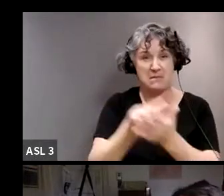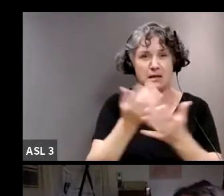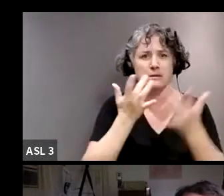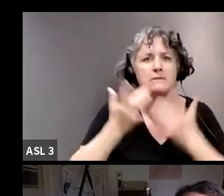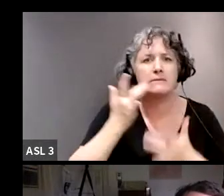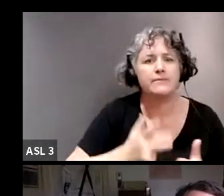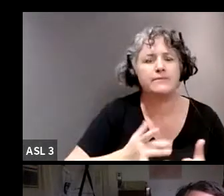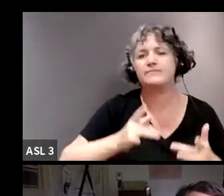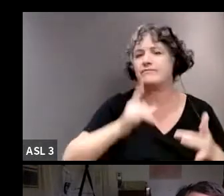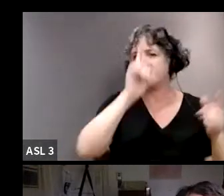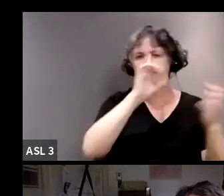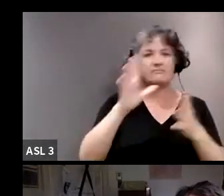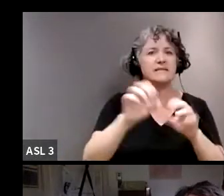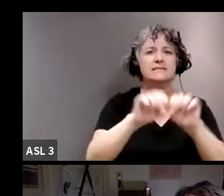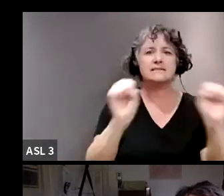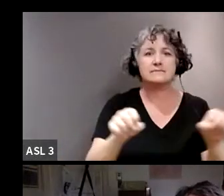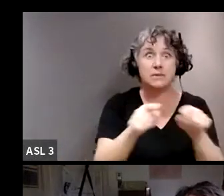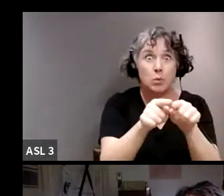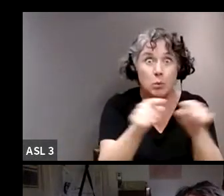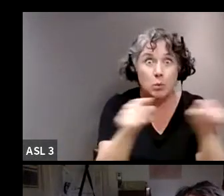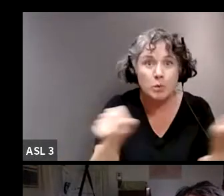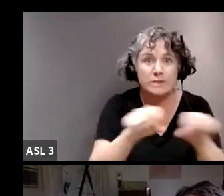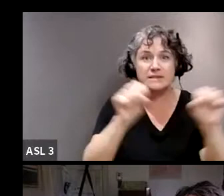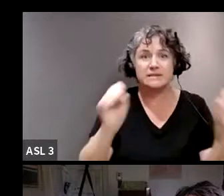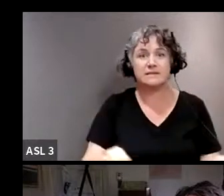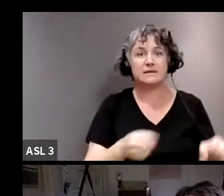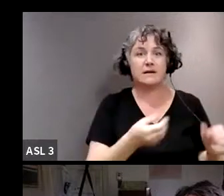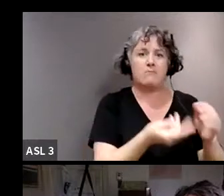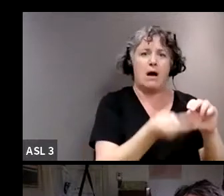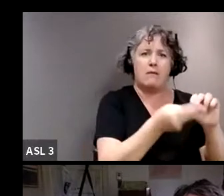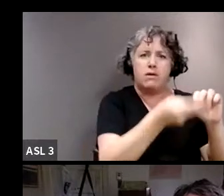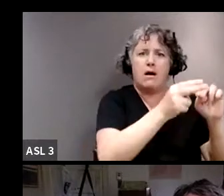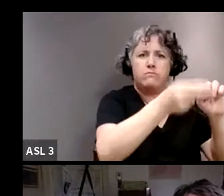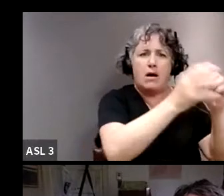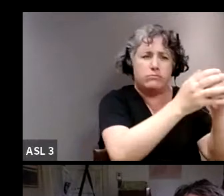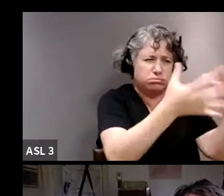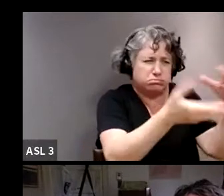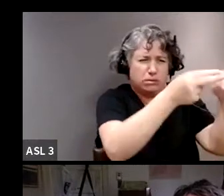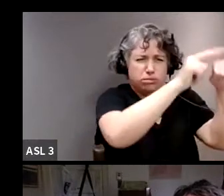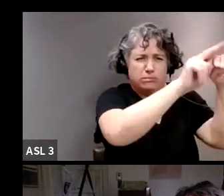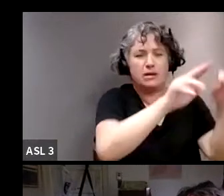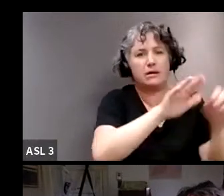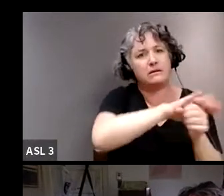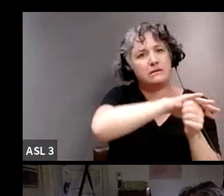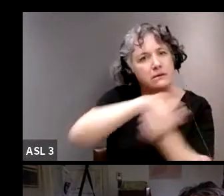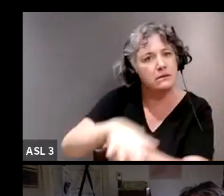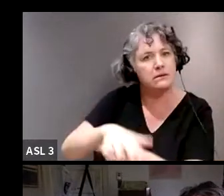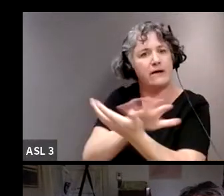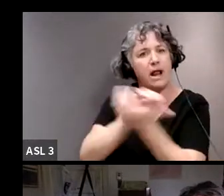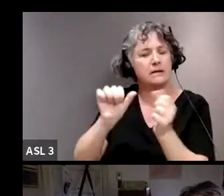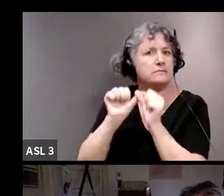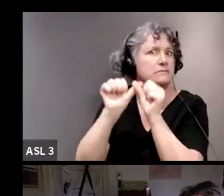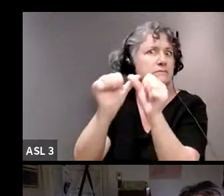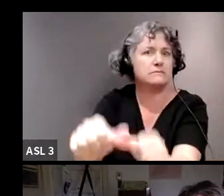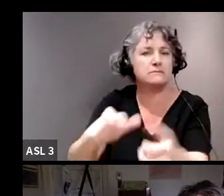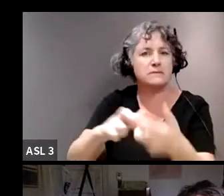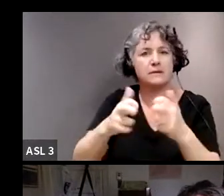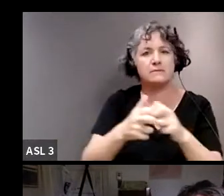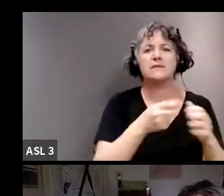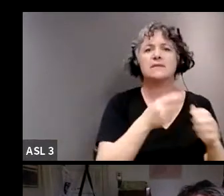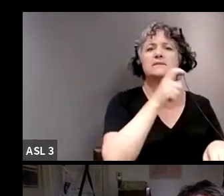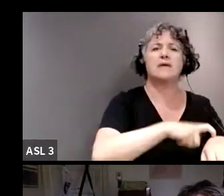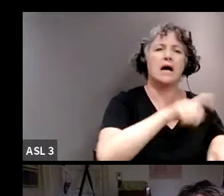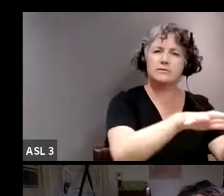orchestrated and continuing to blow police budgets will perpetuate this violence it is time to reduce or freeze the budget because it is time for real